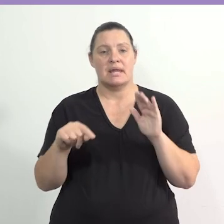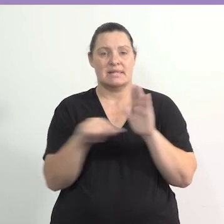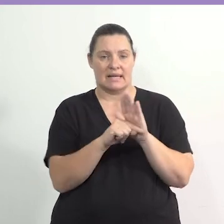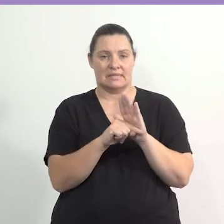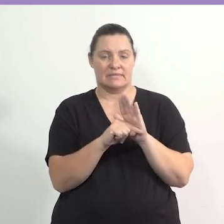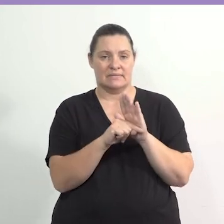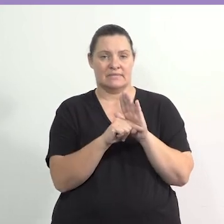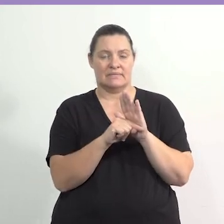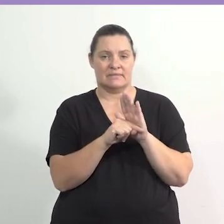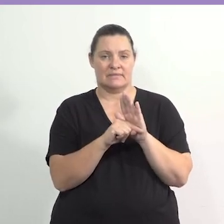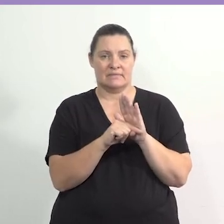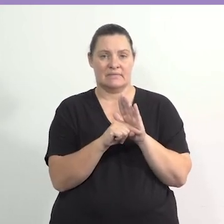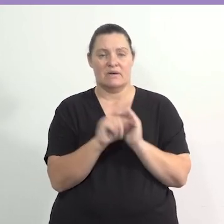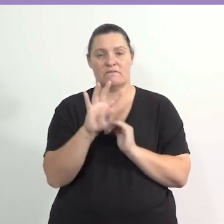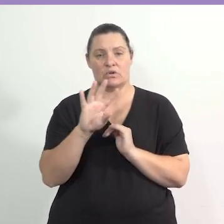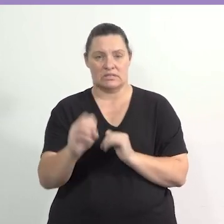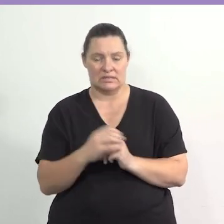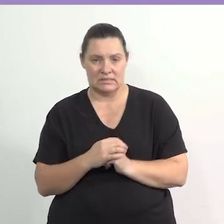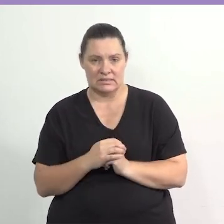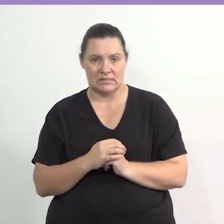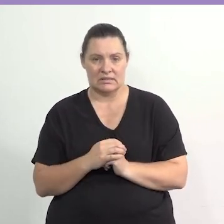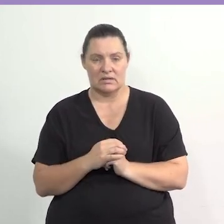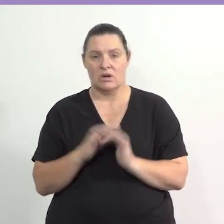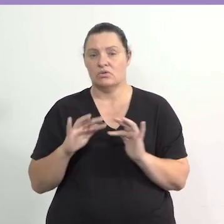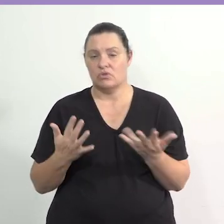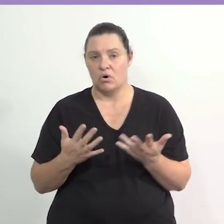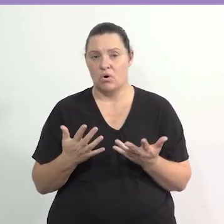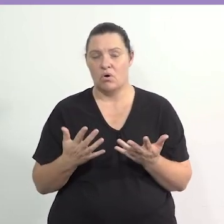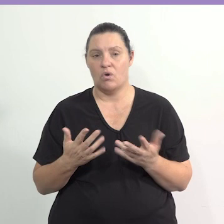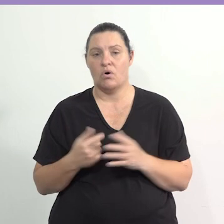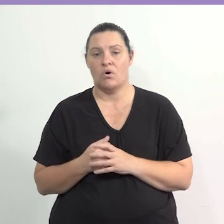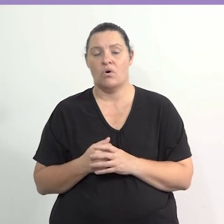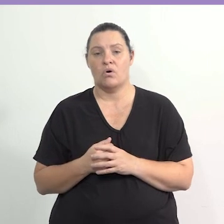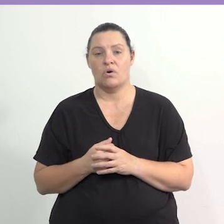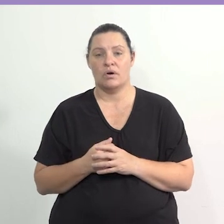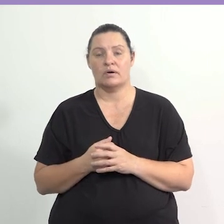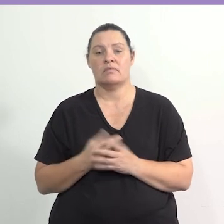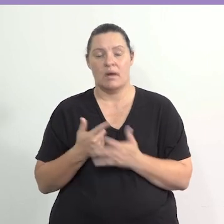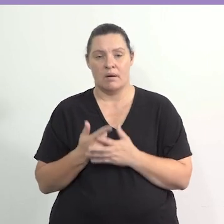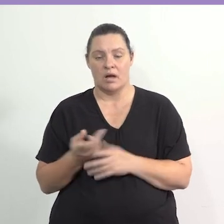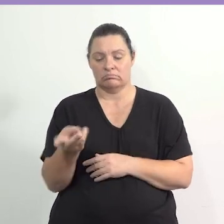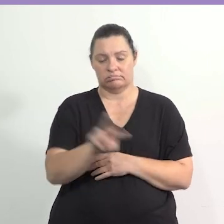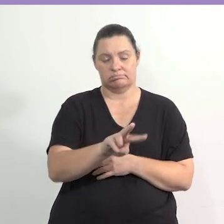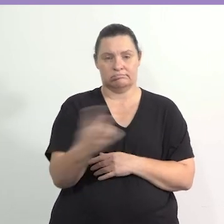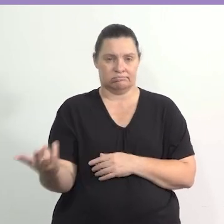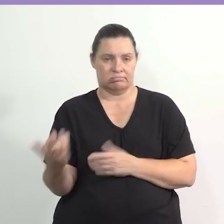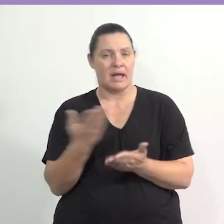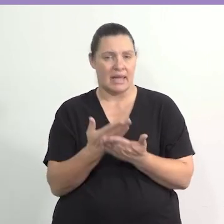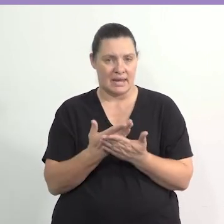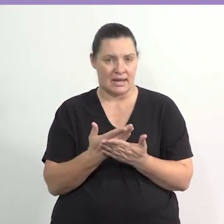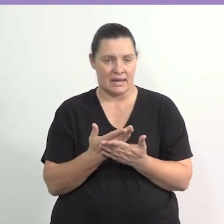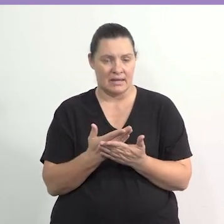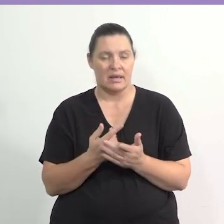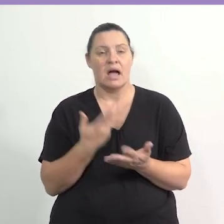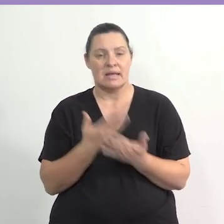a negative 40. So this is the commutative. We can swap them around.